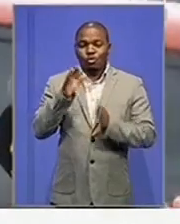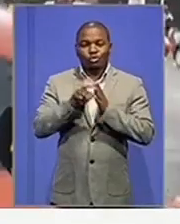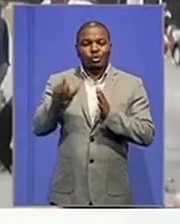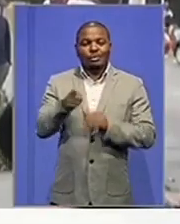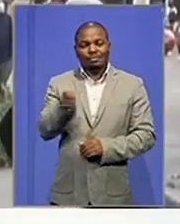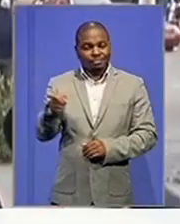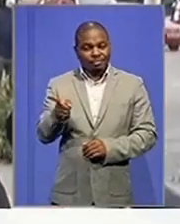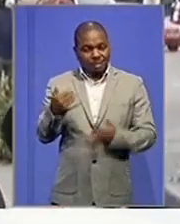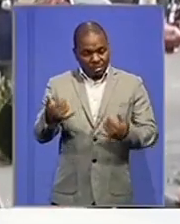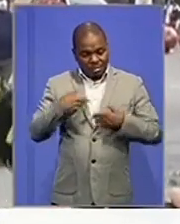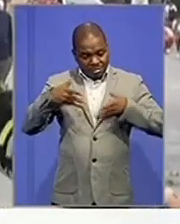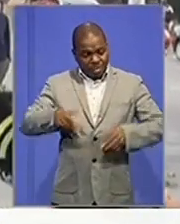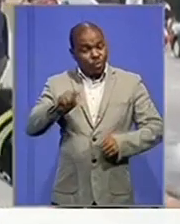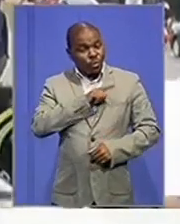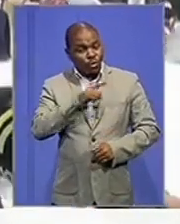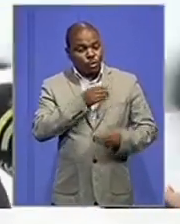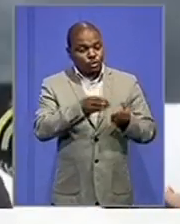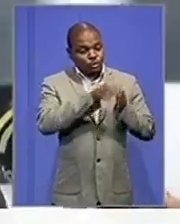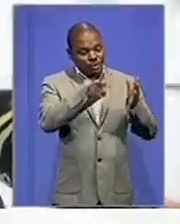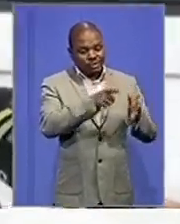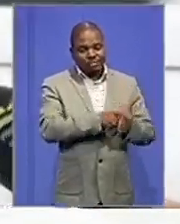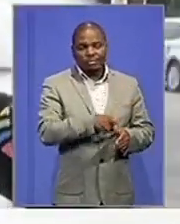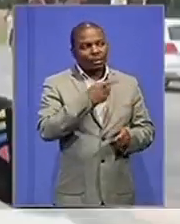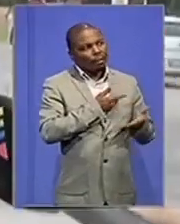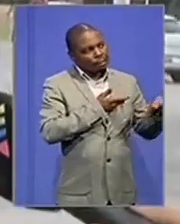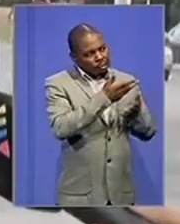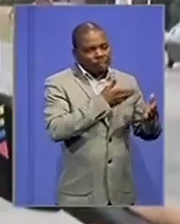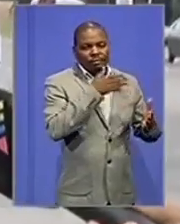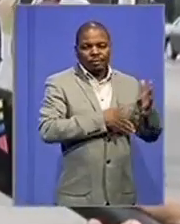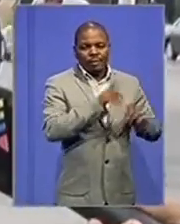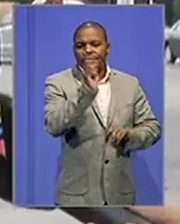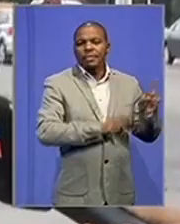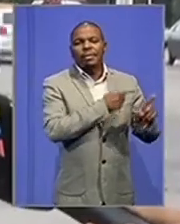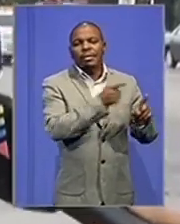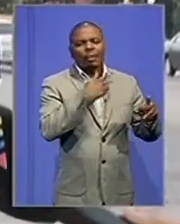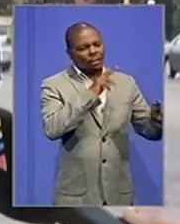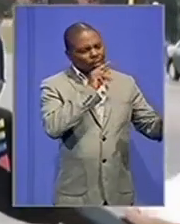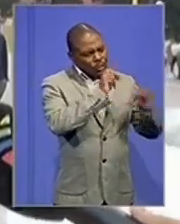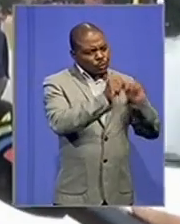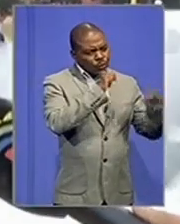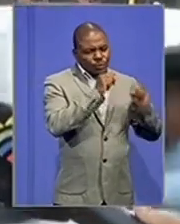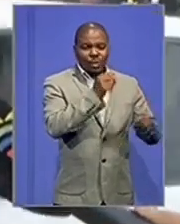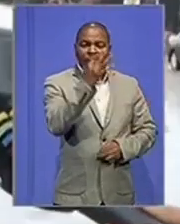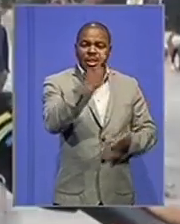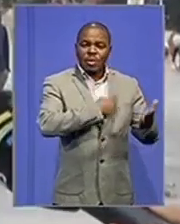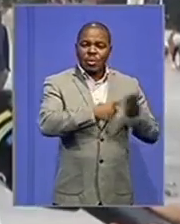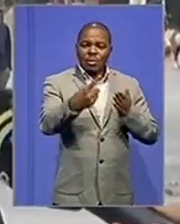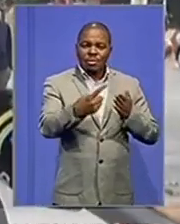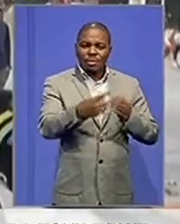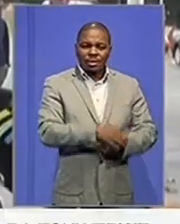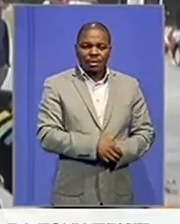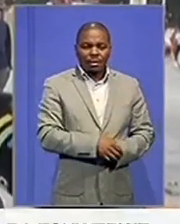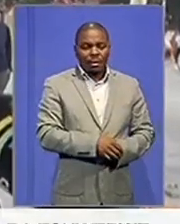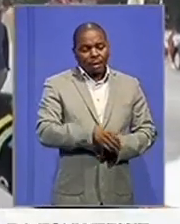here today because the university fails to listen to us. We have been in negotiations with them for 3 weeks now. The academic calendar